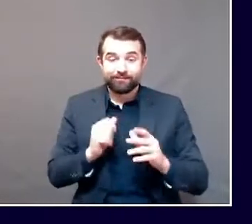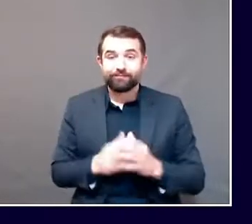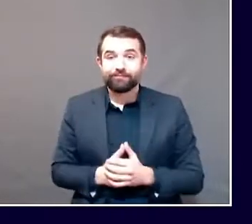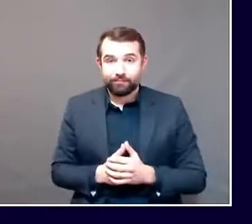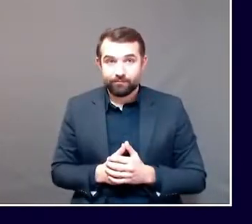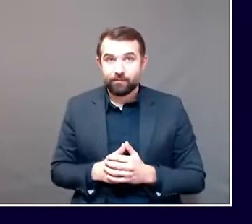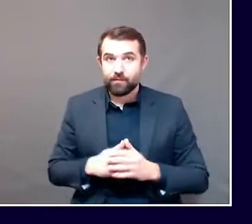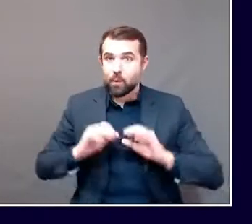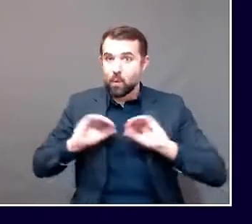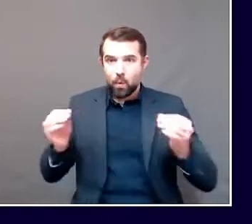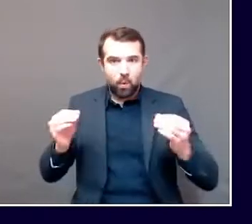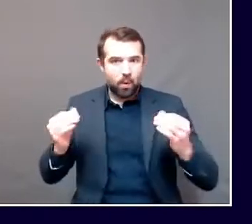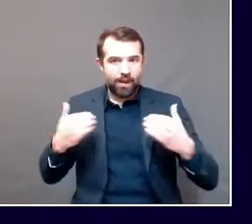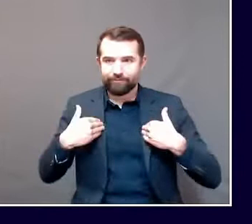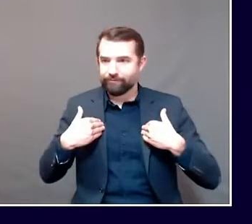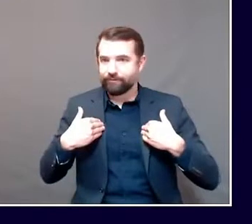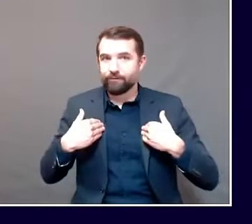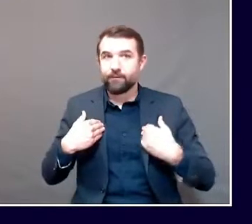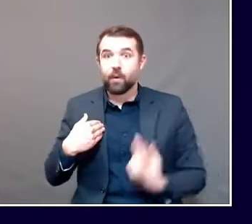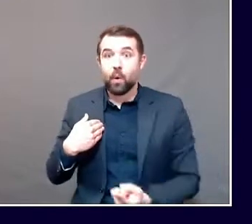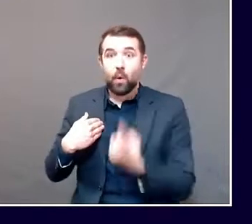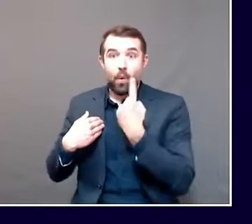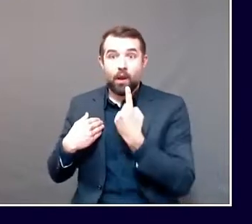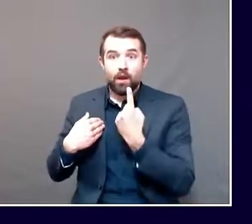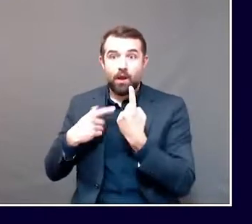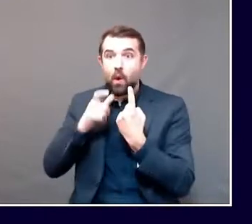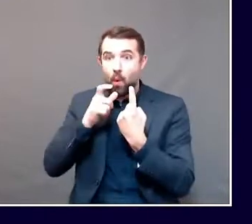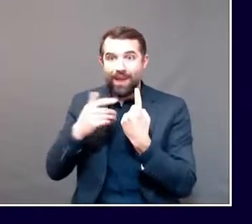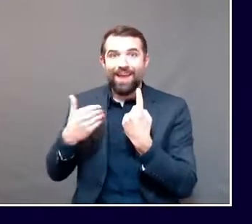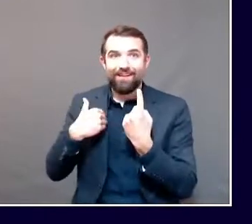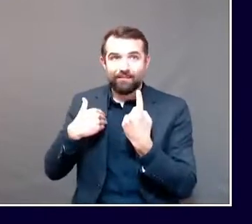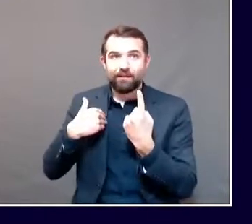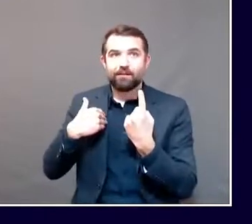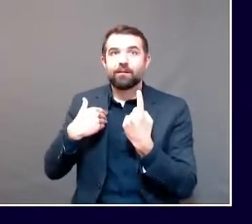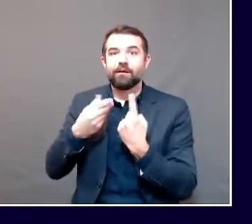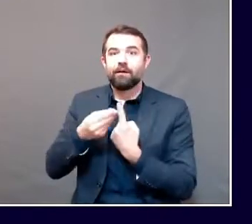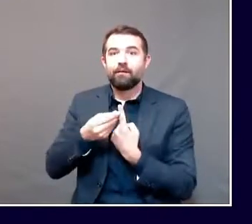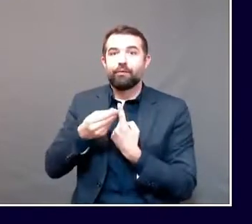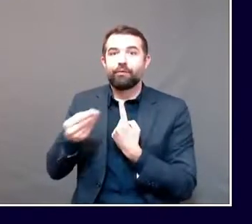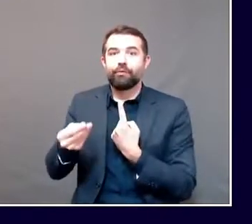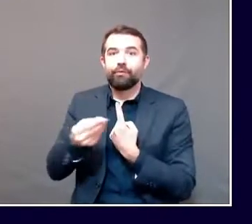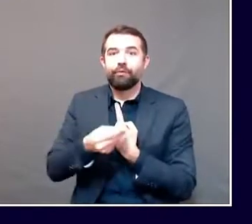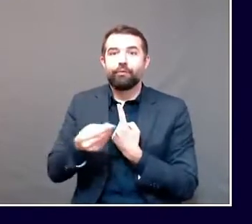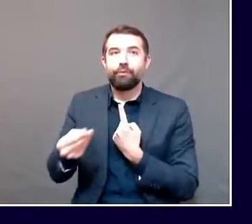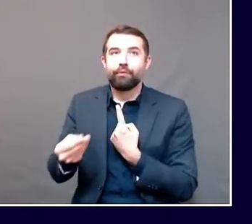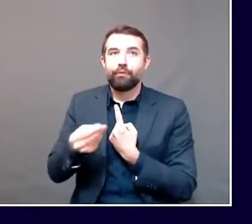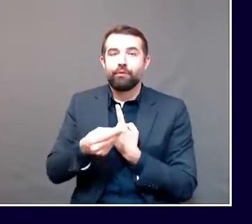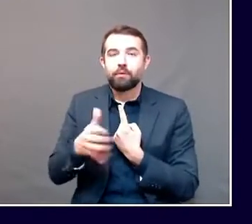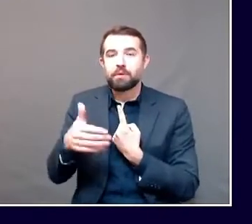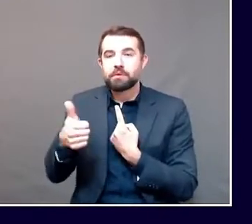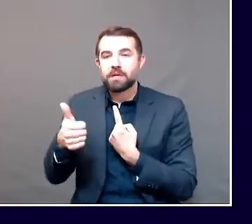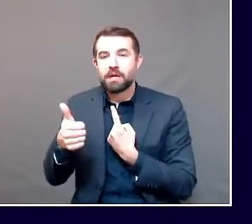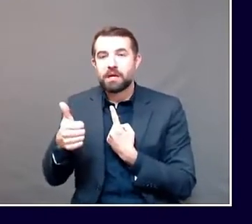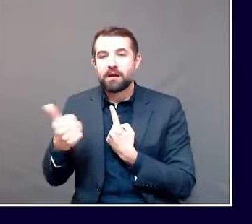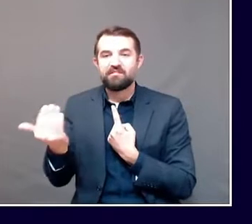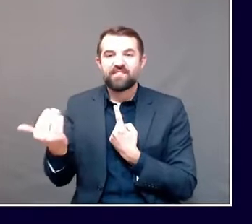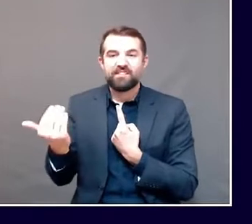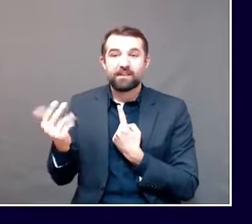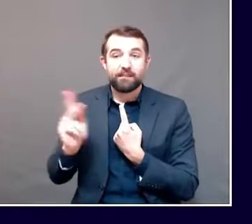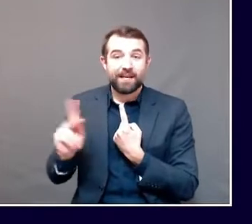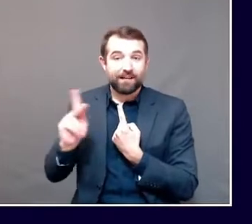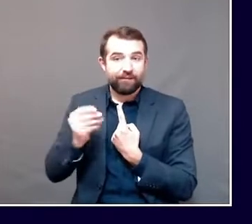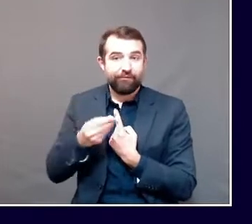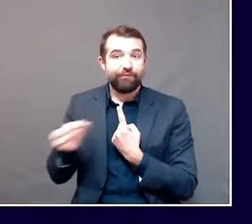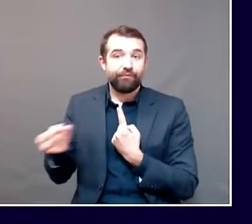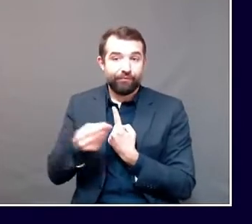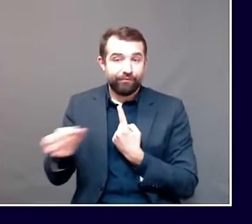COVID. But in the room with the person with the new variant, it wouldn't be 10 or 15, it might be